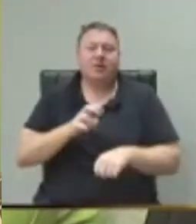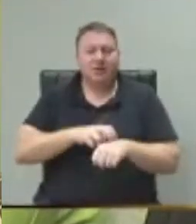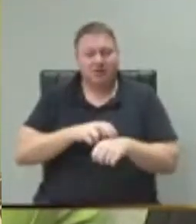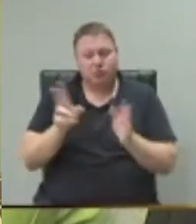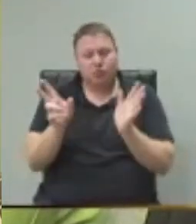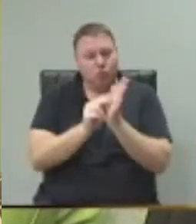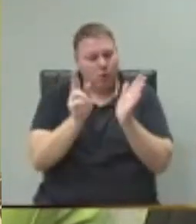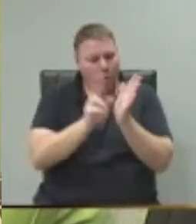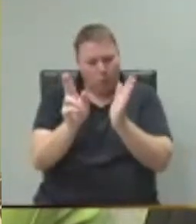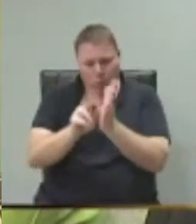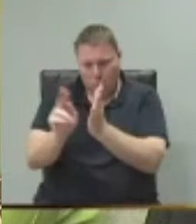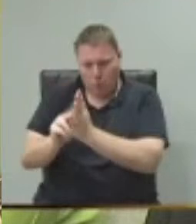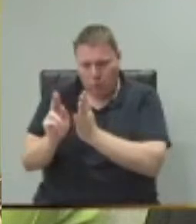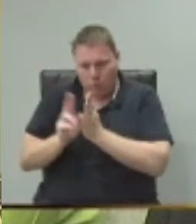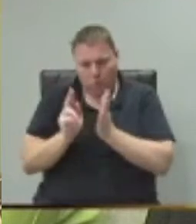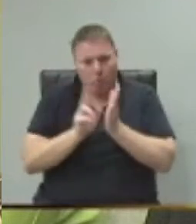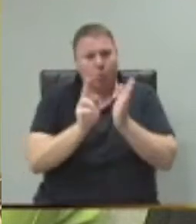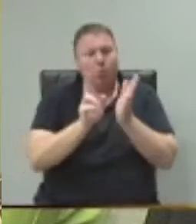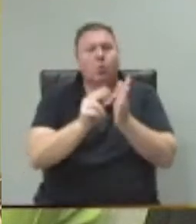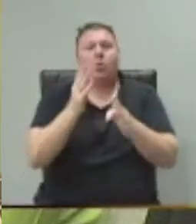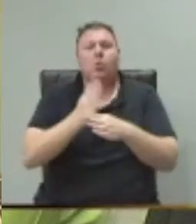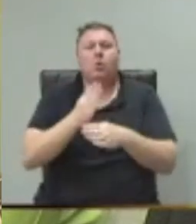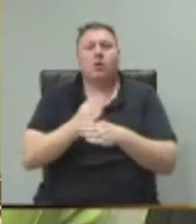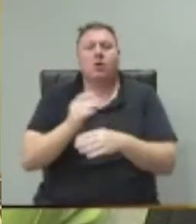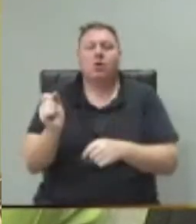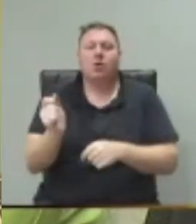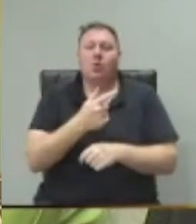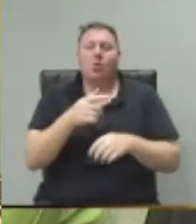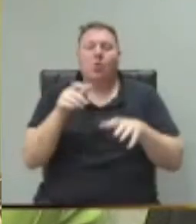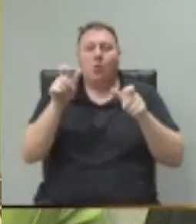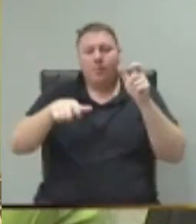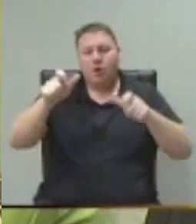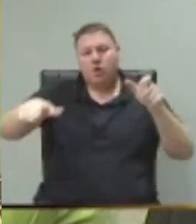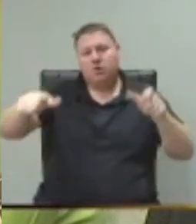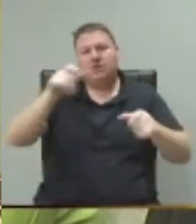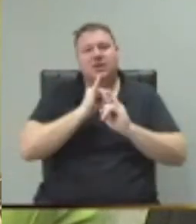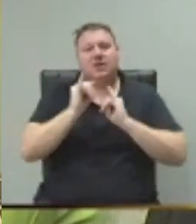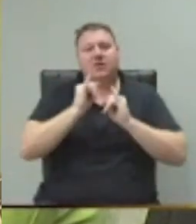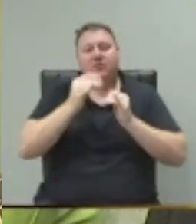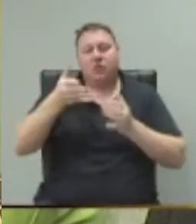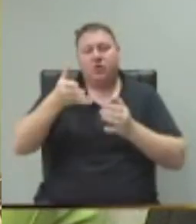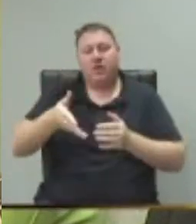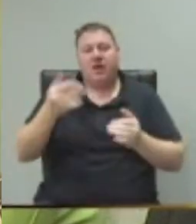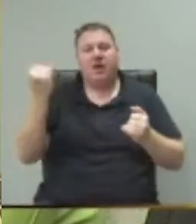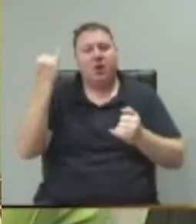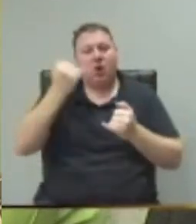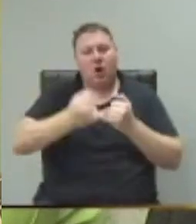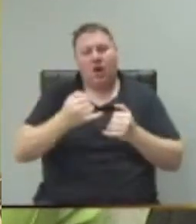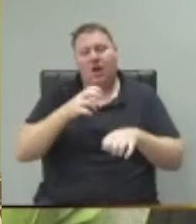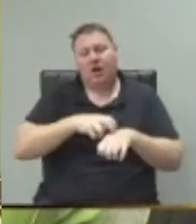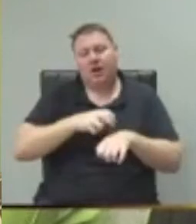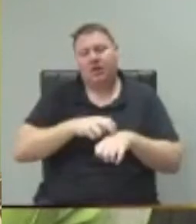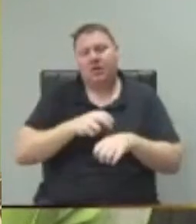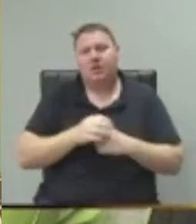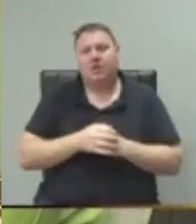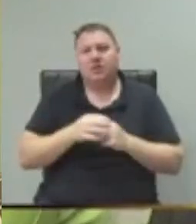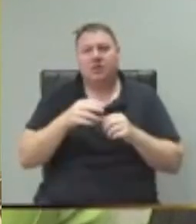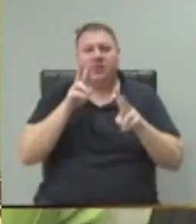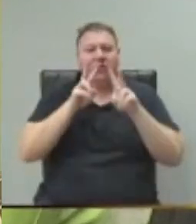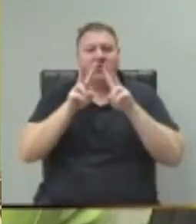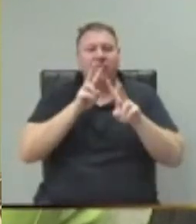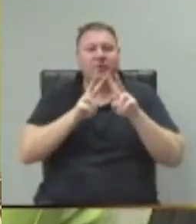record our work, and all candidates needed to be online, be viewed